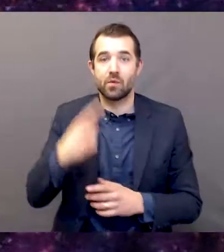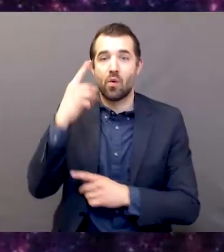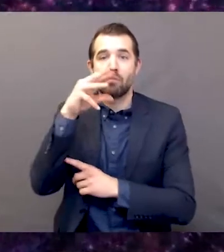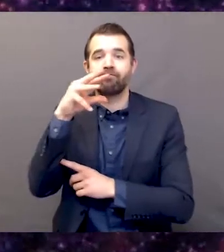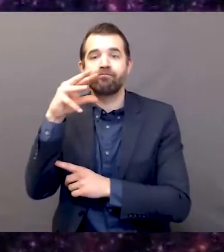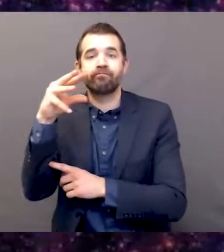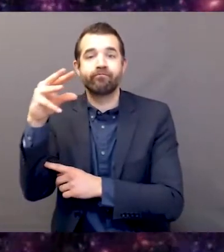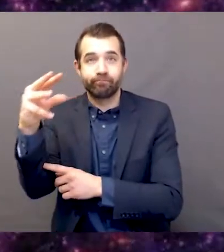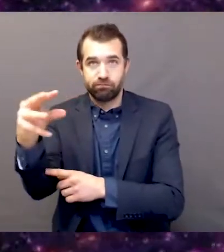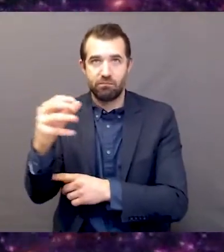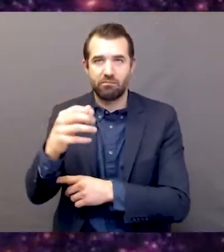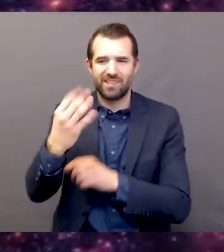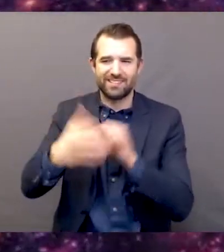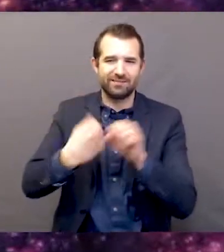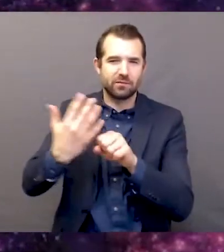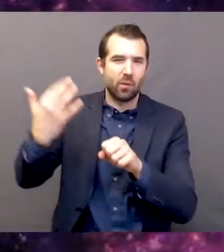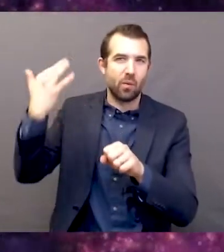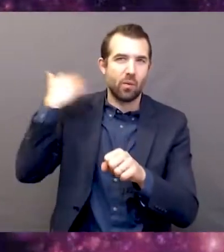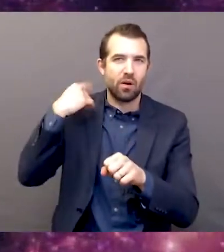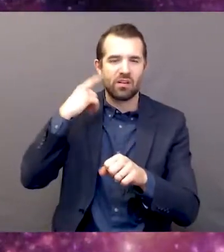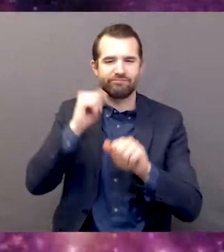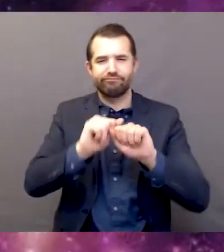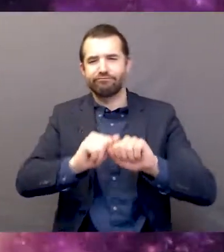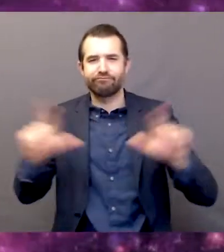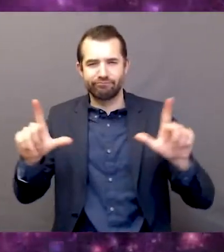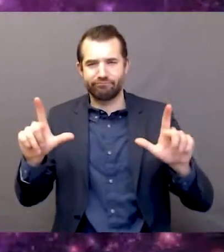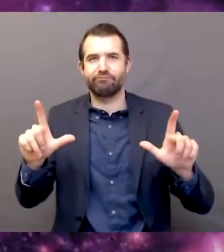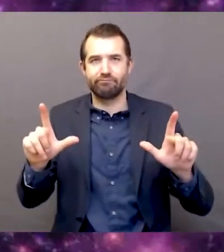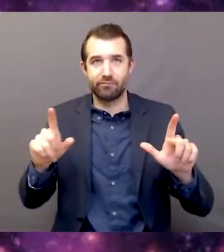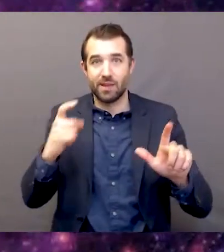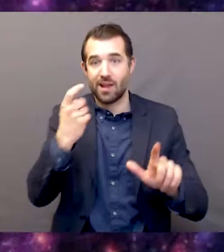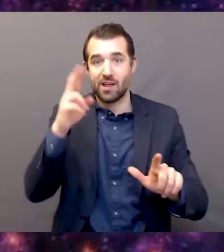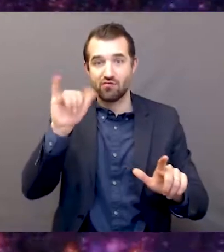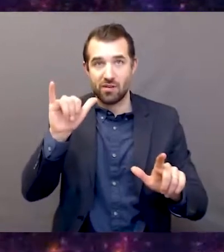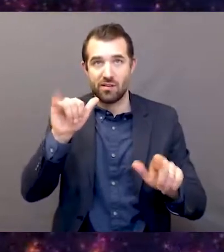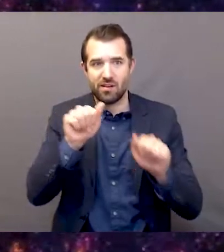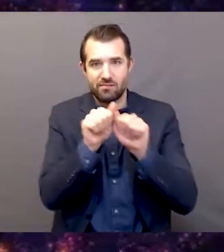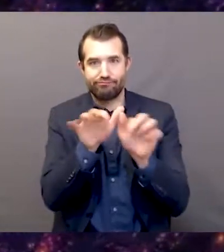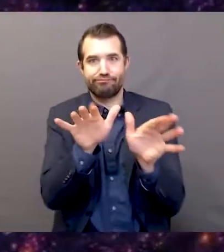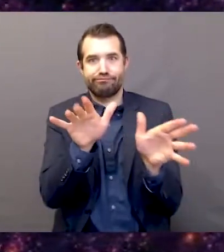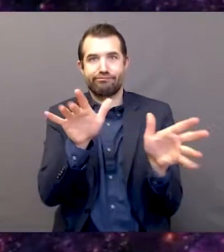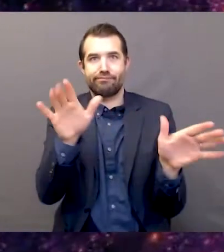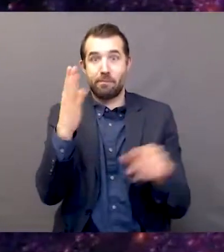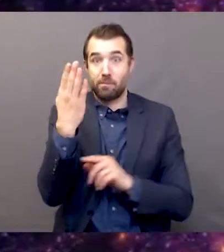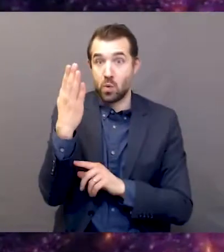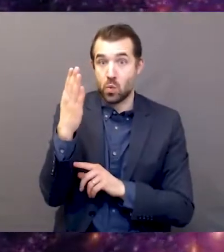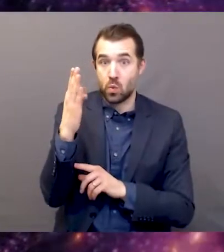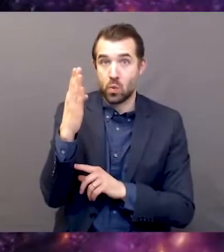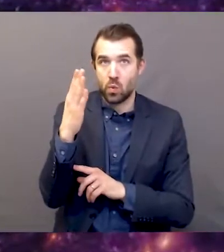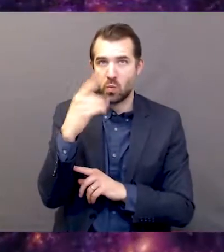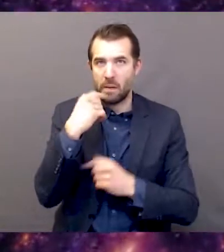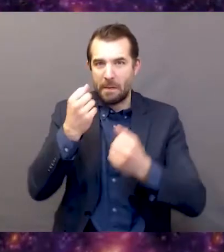years ago, with a very, very large field of view. You can see the X-ray emission in blue from the whole Virgo cluster. You see many